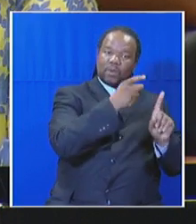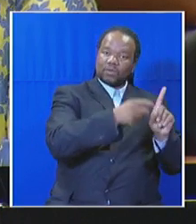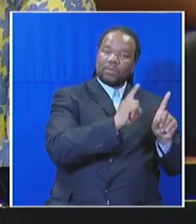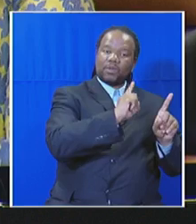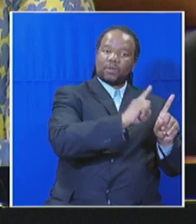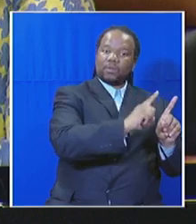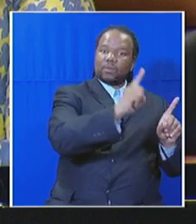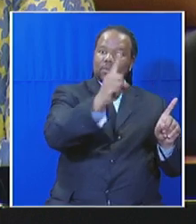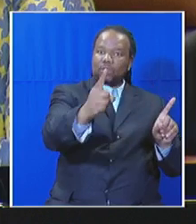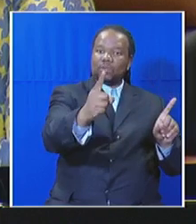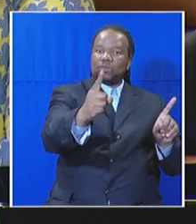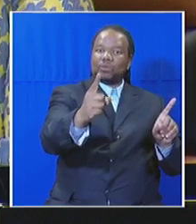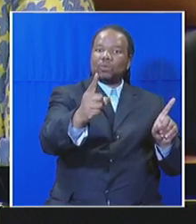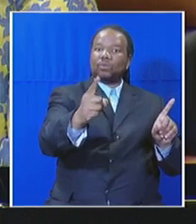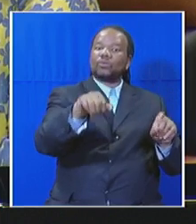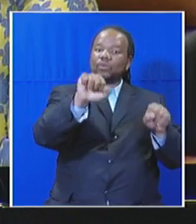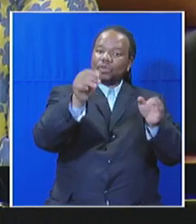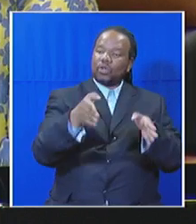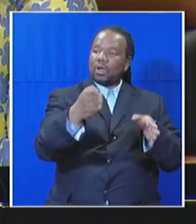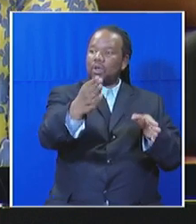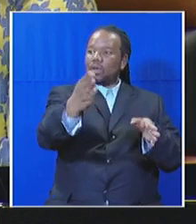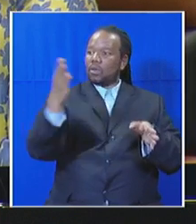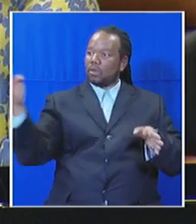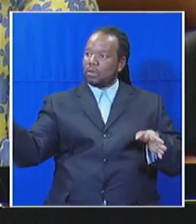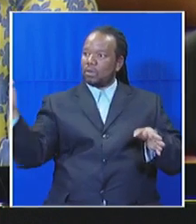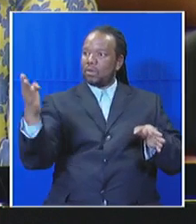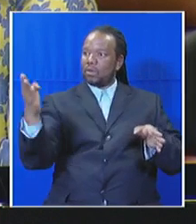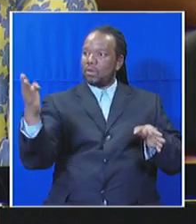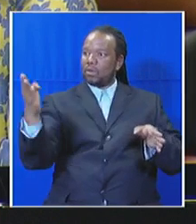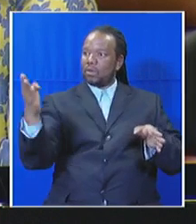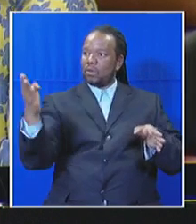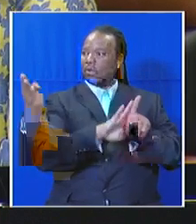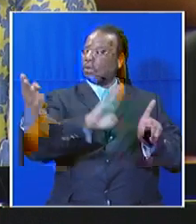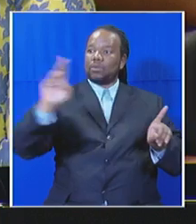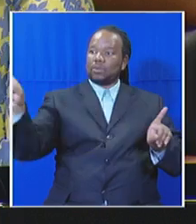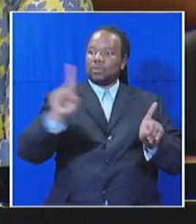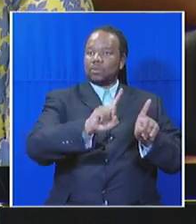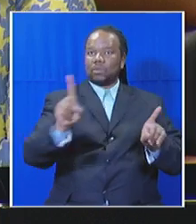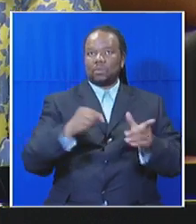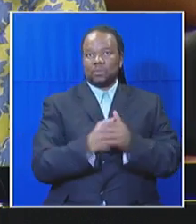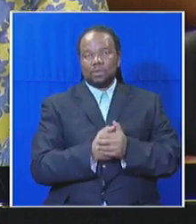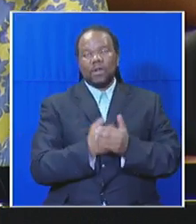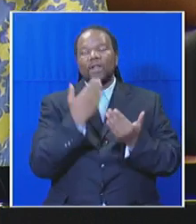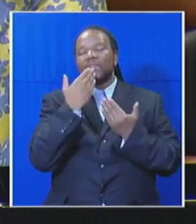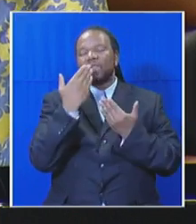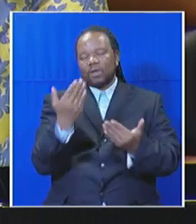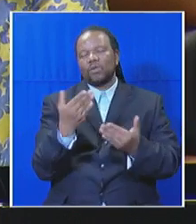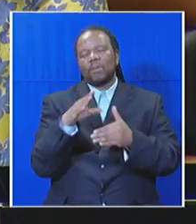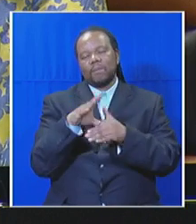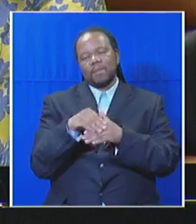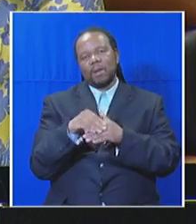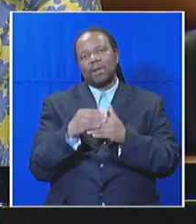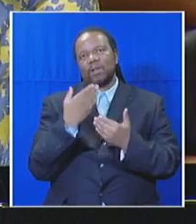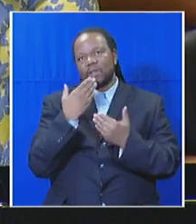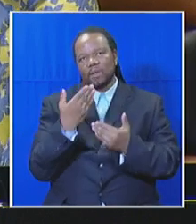you very call much. the President to order. Don't be scared. I'm Thank here. you very much. I'll assist you. Please